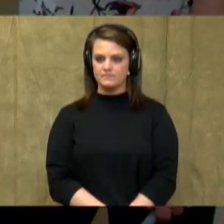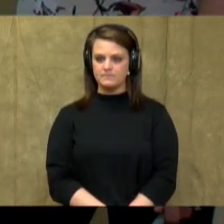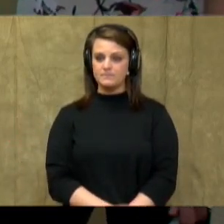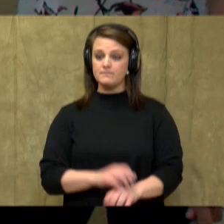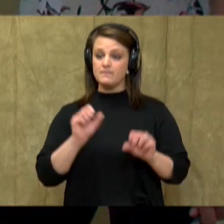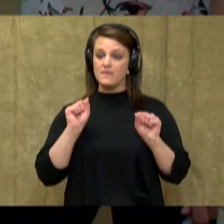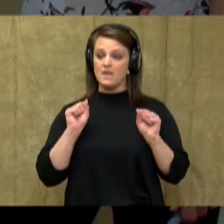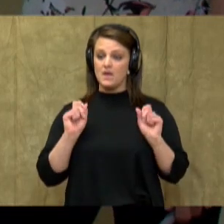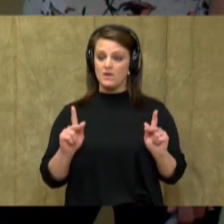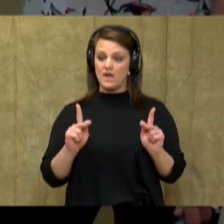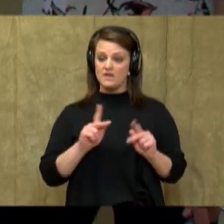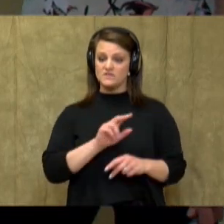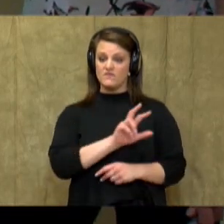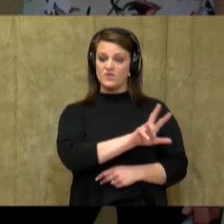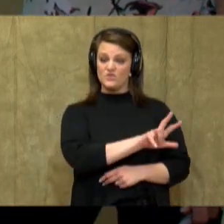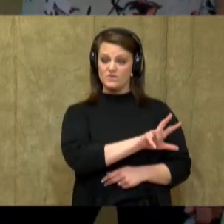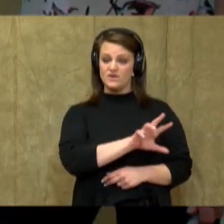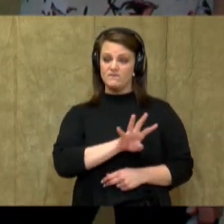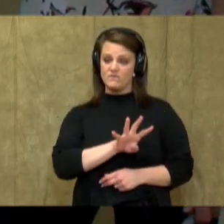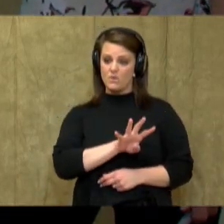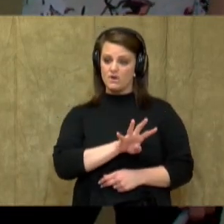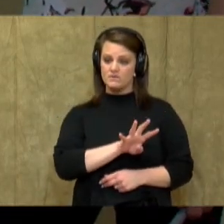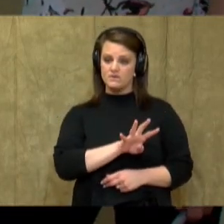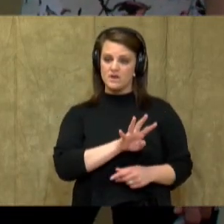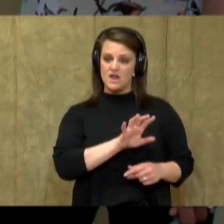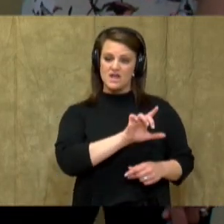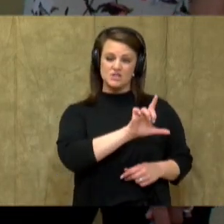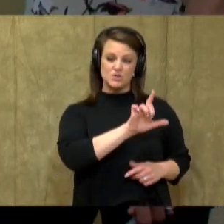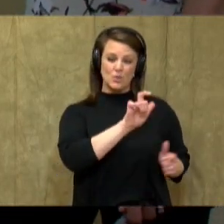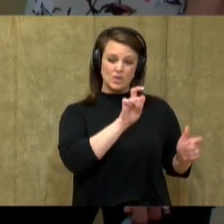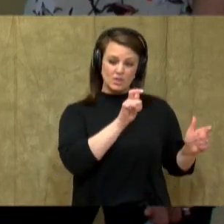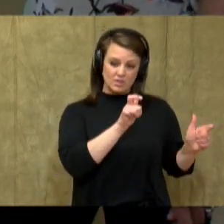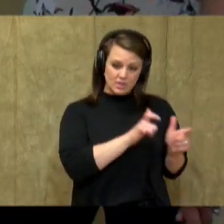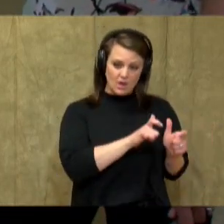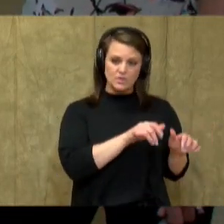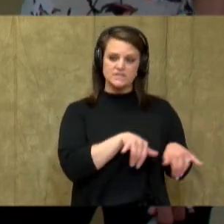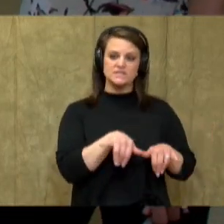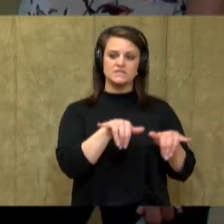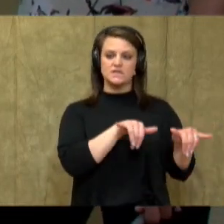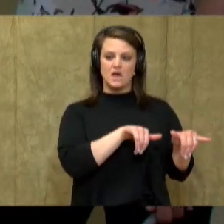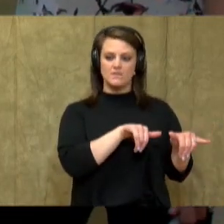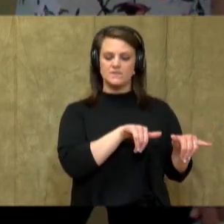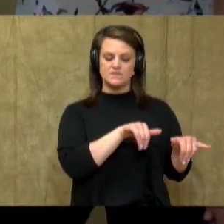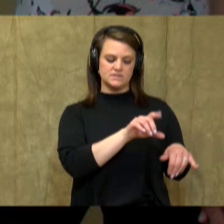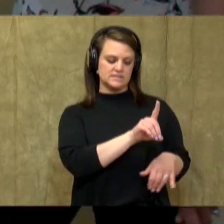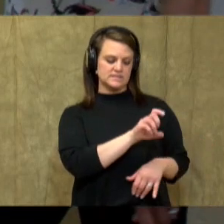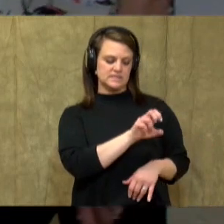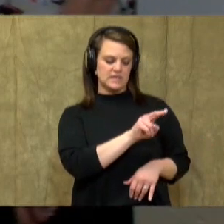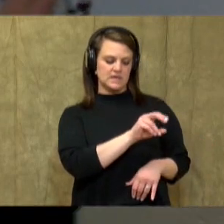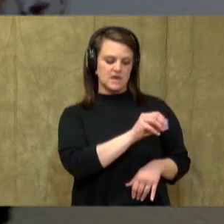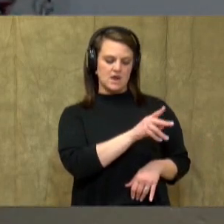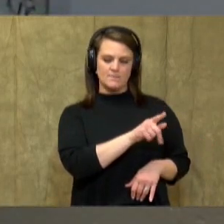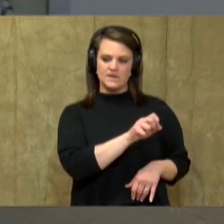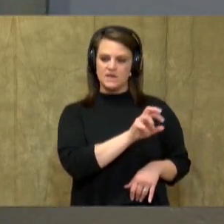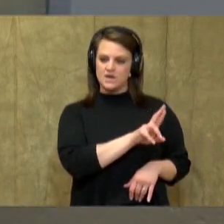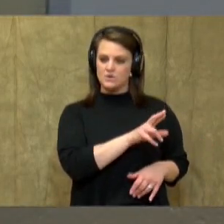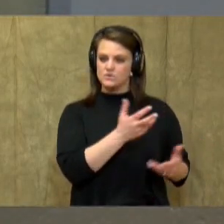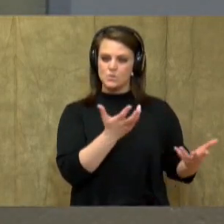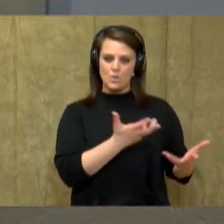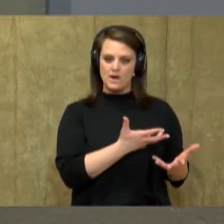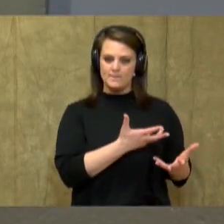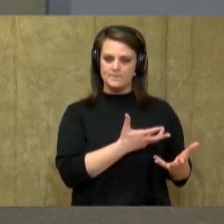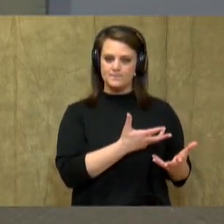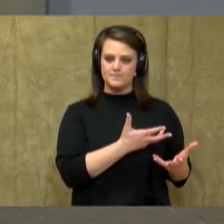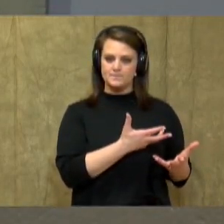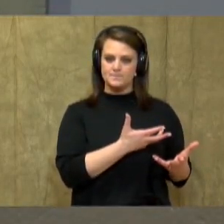All right, so for 3 and 4, the lowest common denominator you should have found